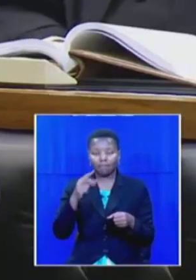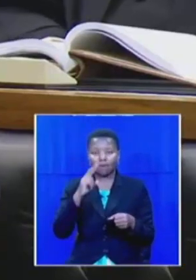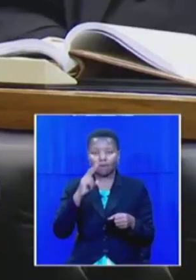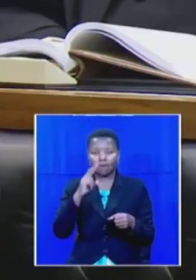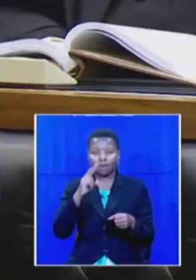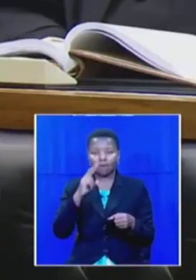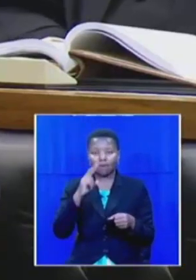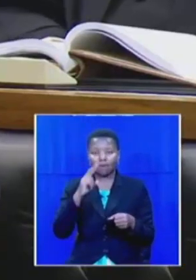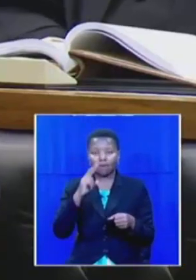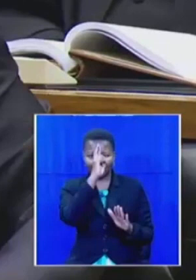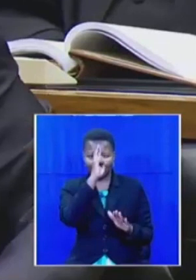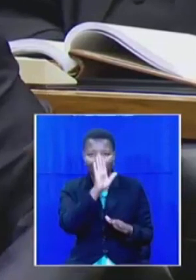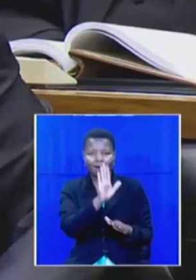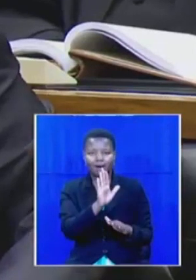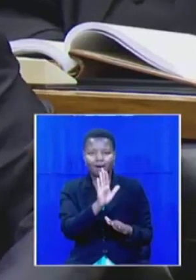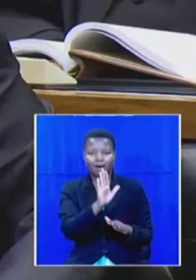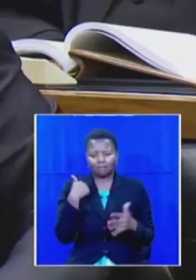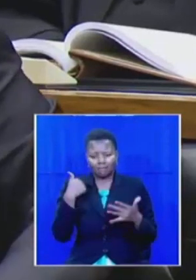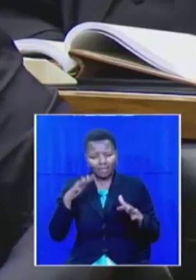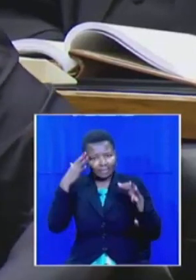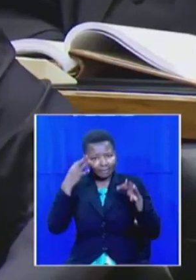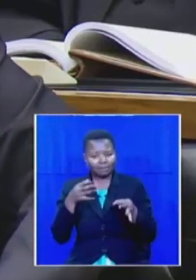that, and that's what I did.